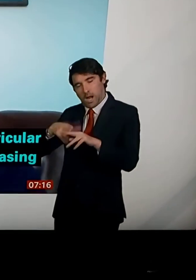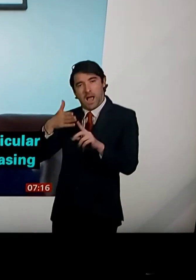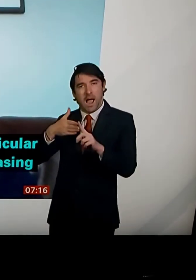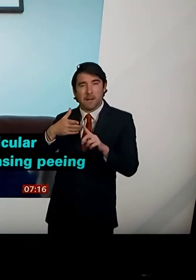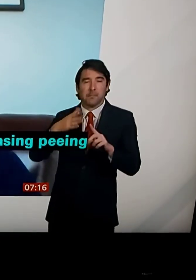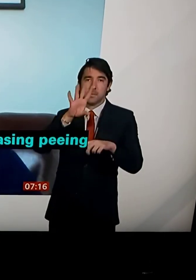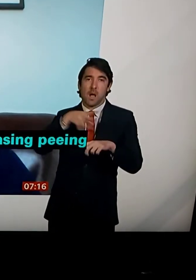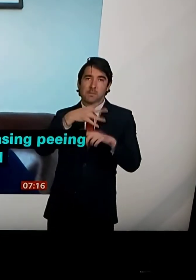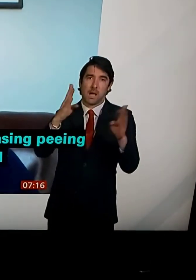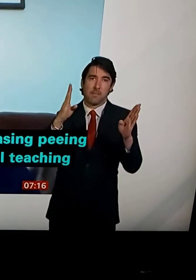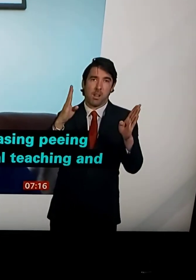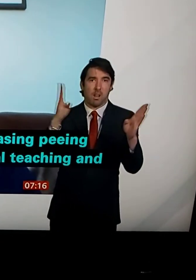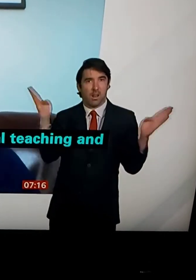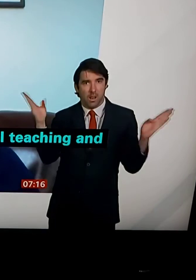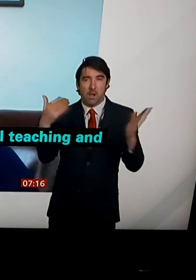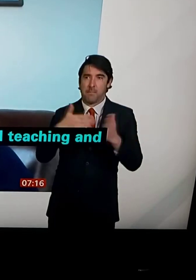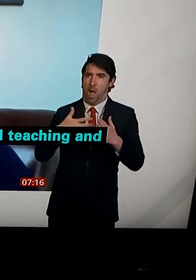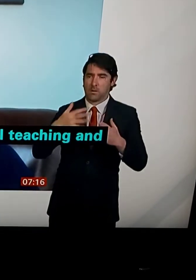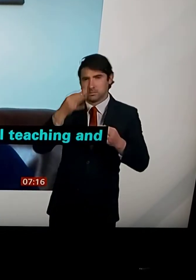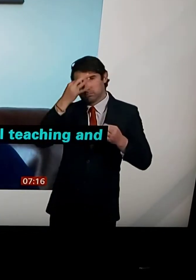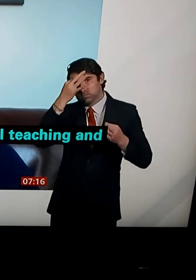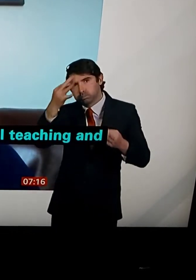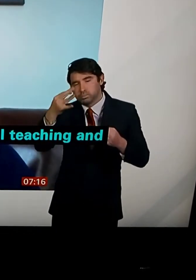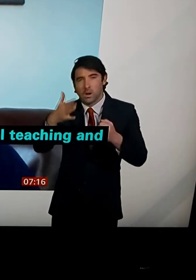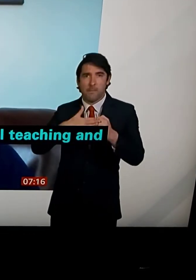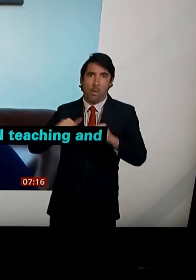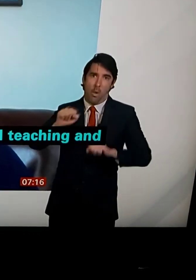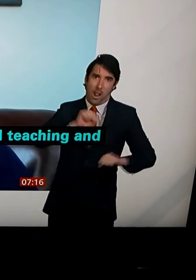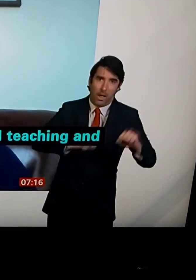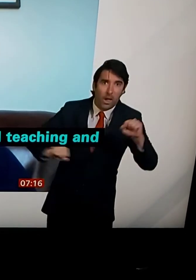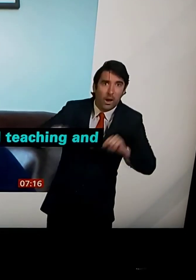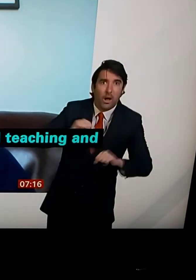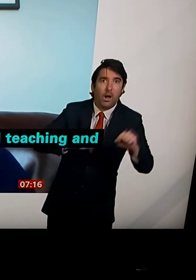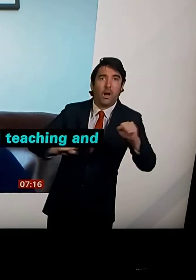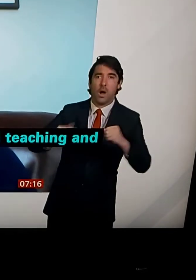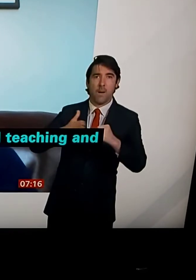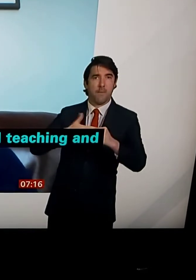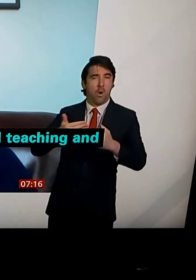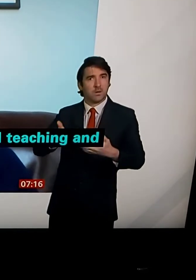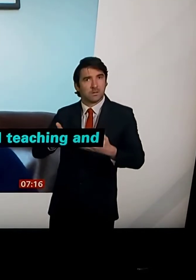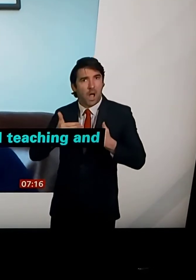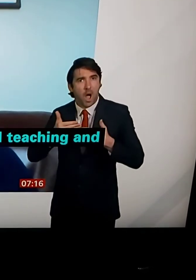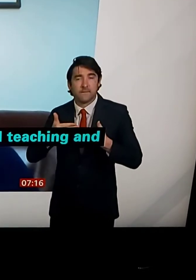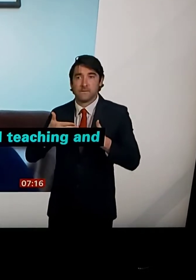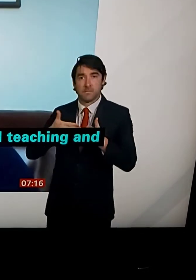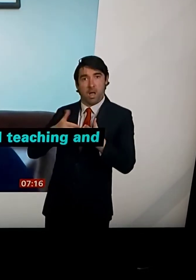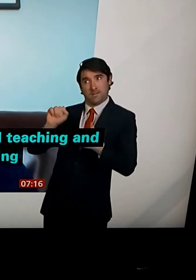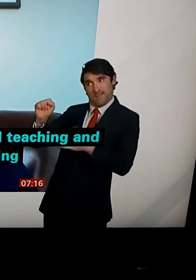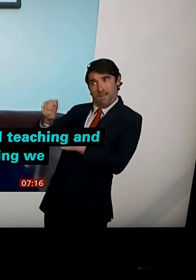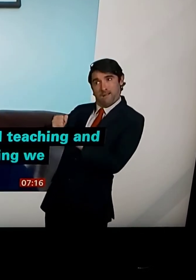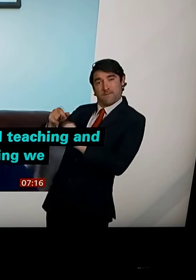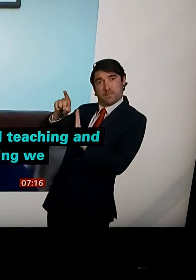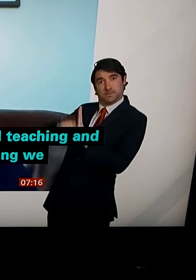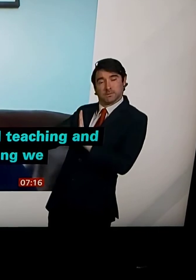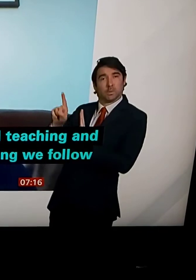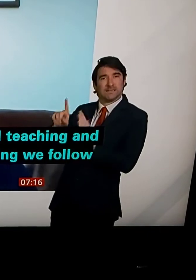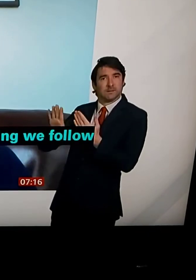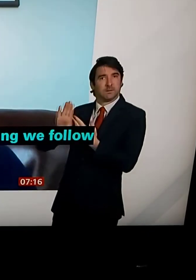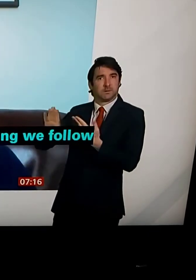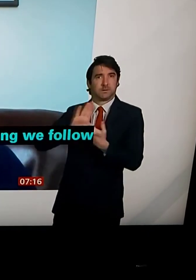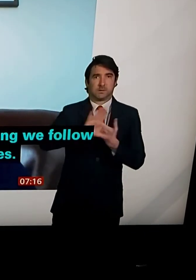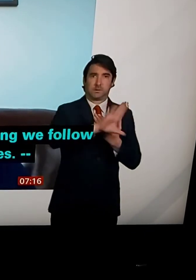ensuring that we follow all government guidelines and working practices, both in the teaching spaces but also in the